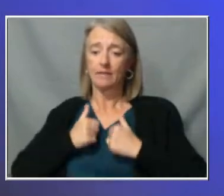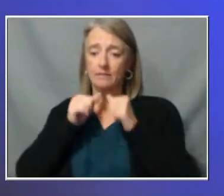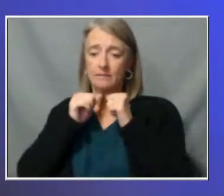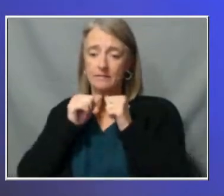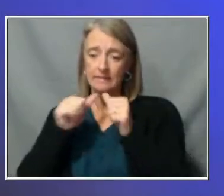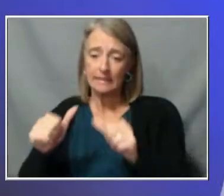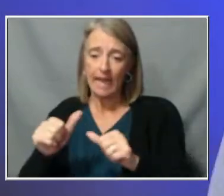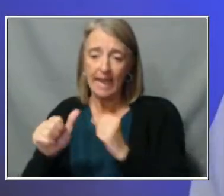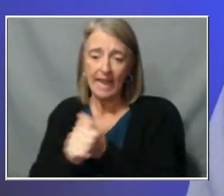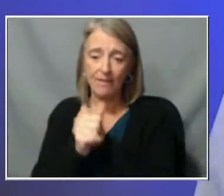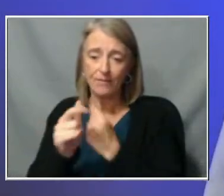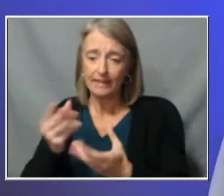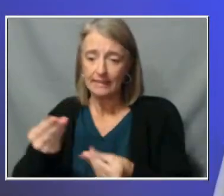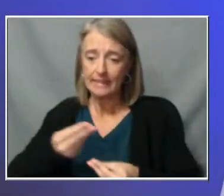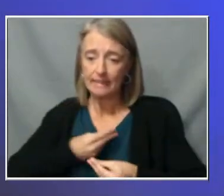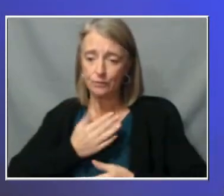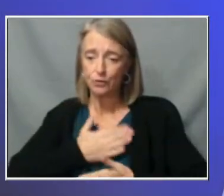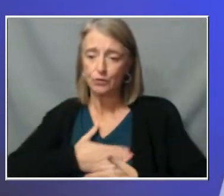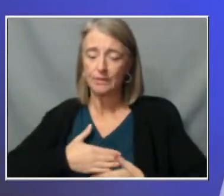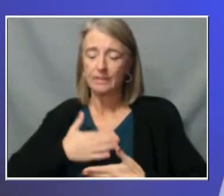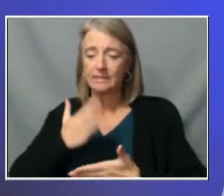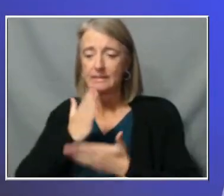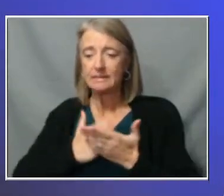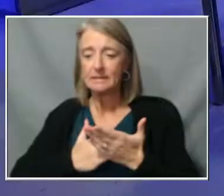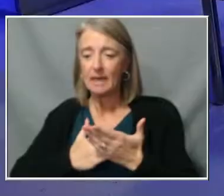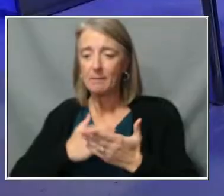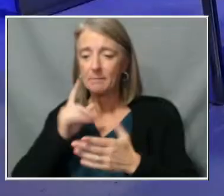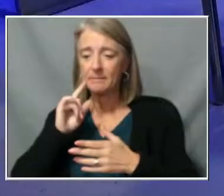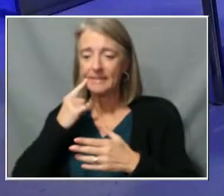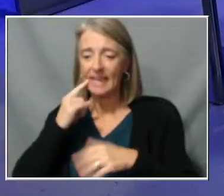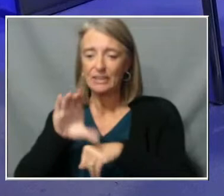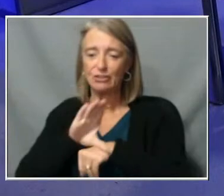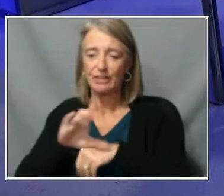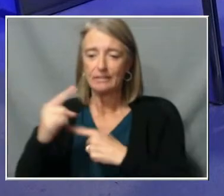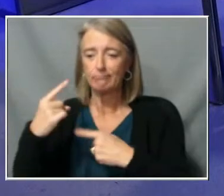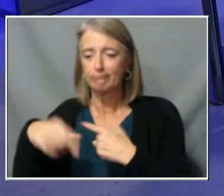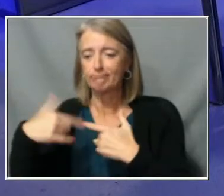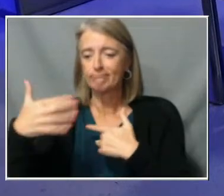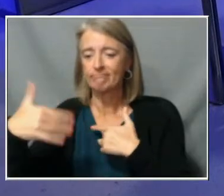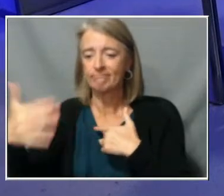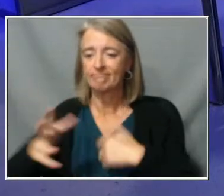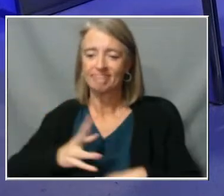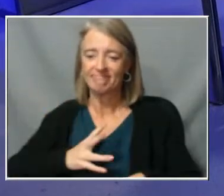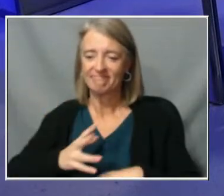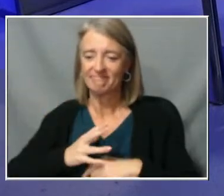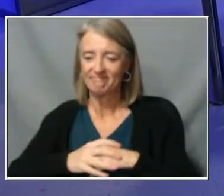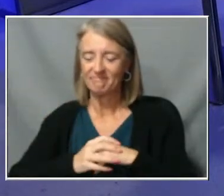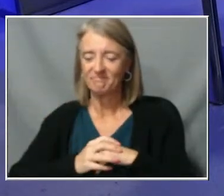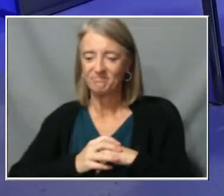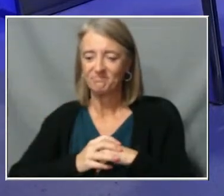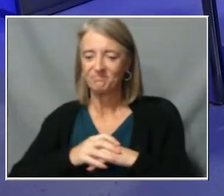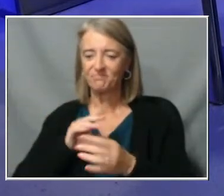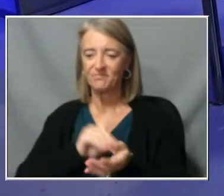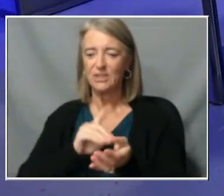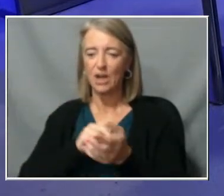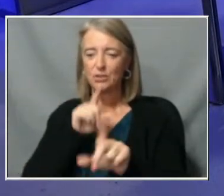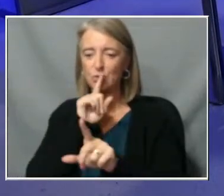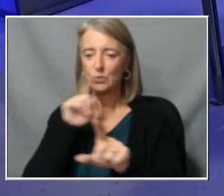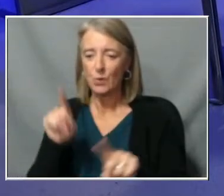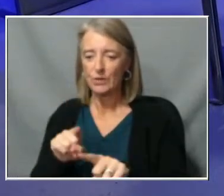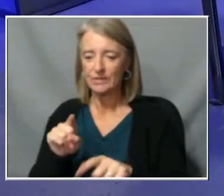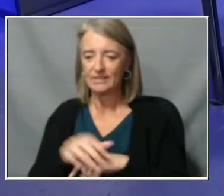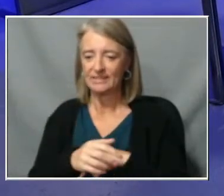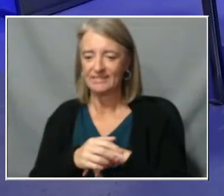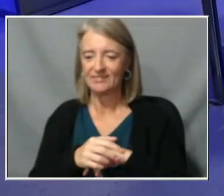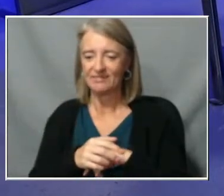joy. So I think a few Hershey's Kisses along the way are also Thank you. Doctor's orders. So you've got it. She said